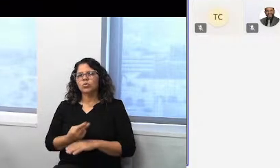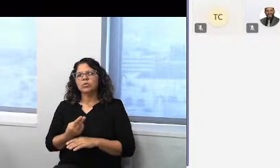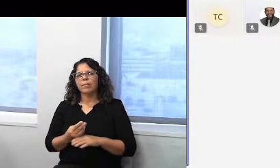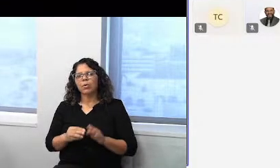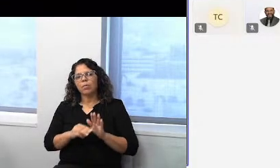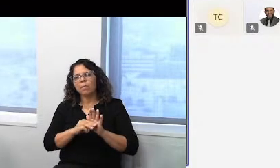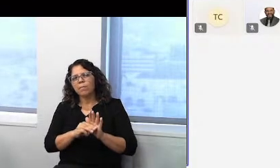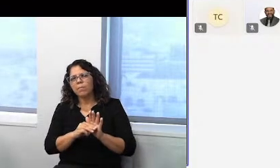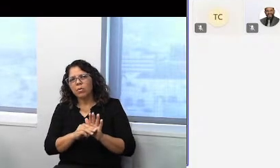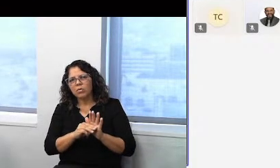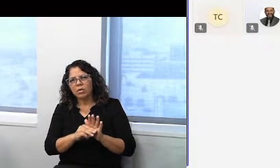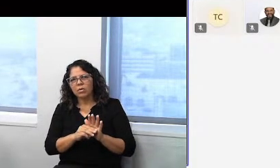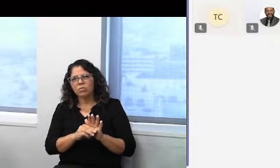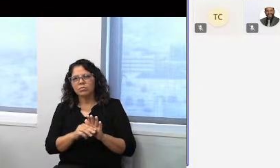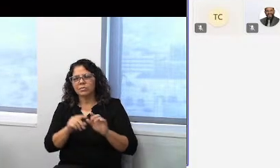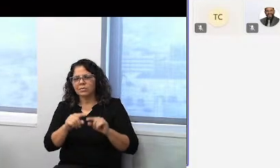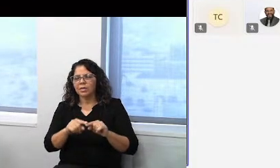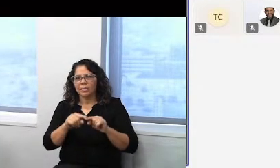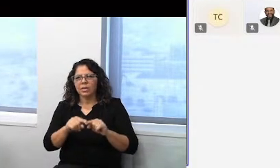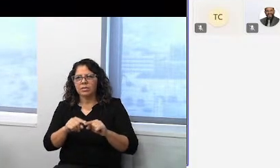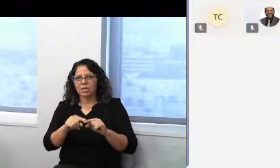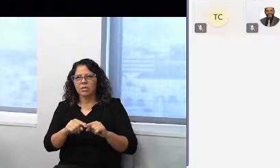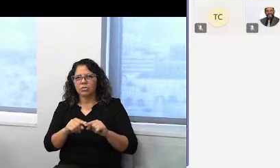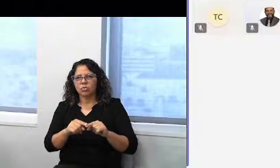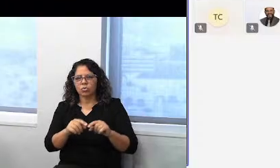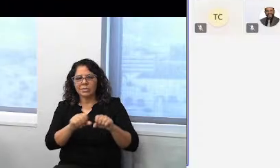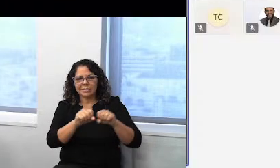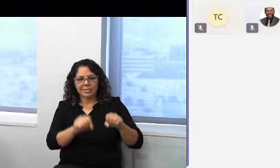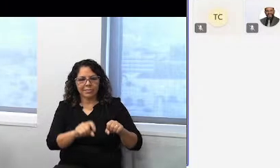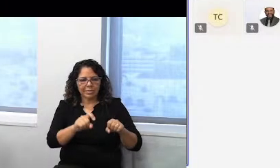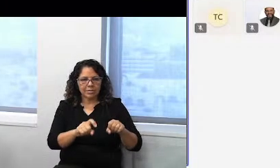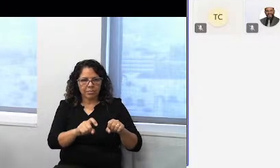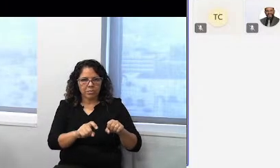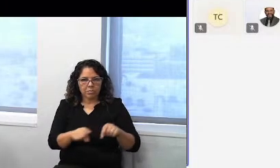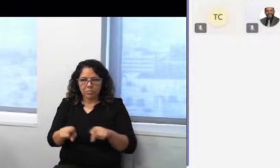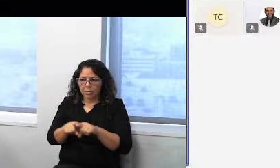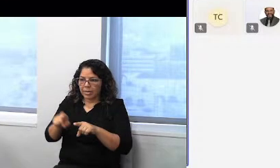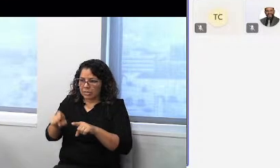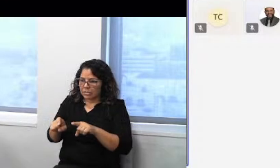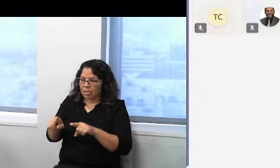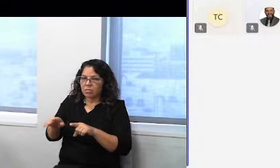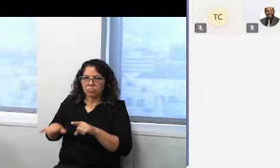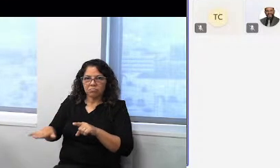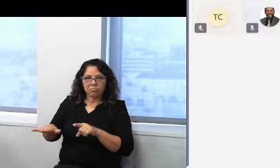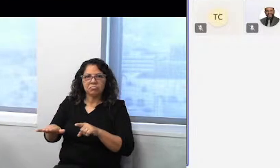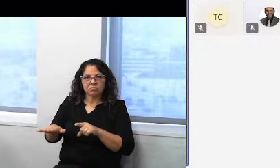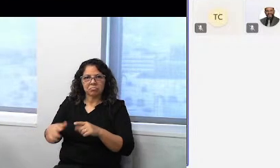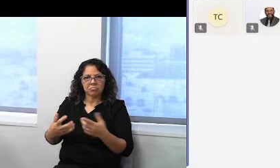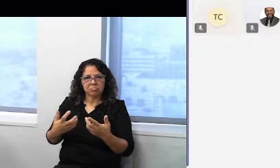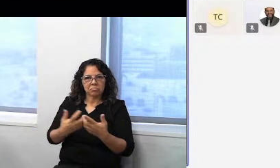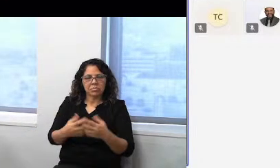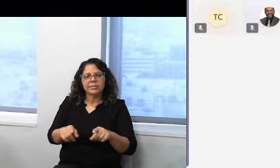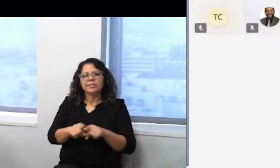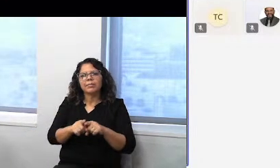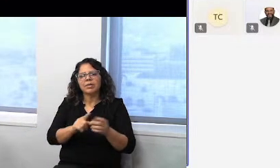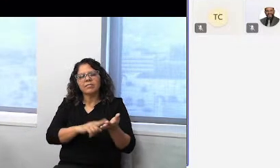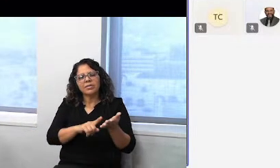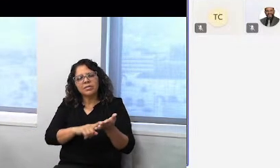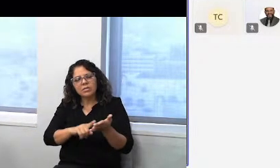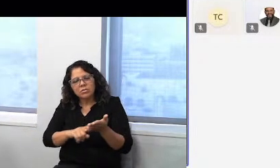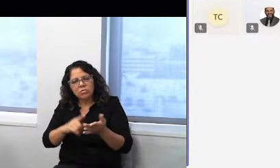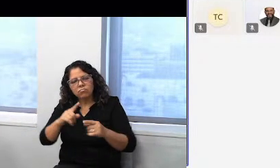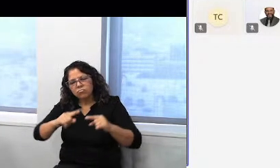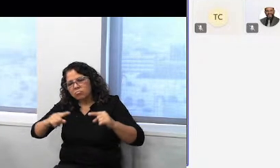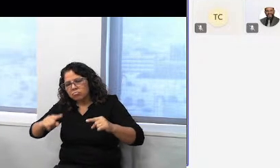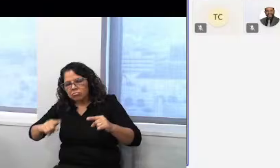play, that we do a static and dynamic studies to make sure that the integration of these resources do not affect, or we can